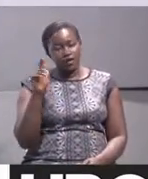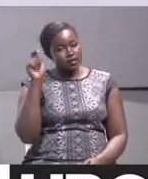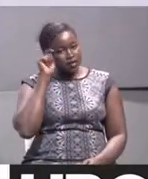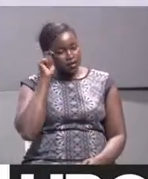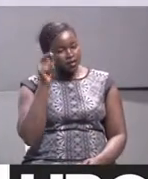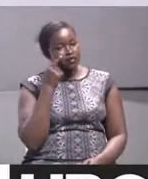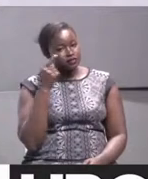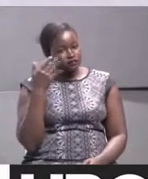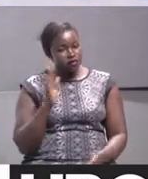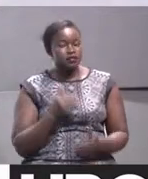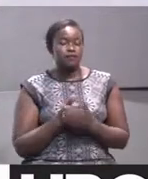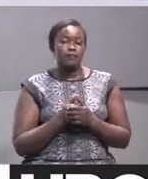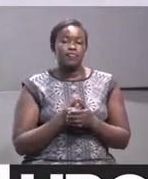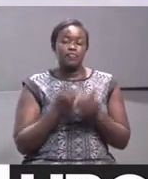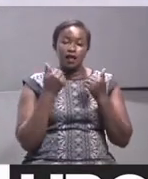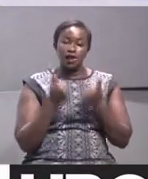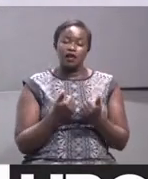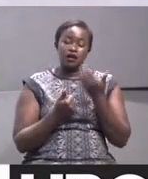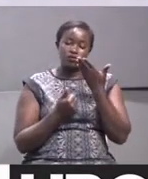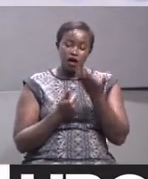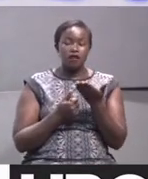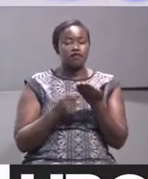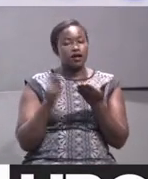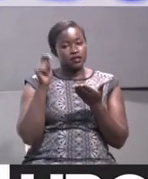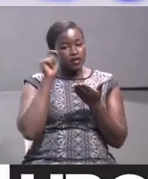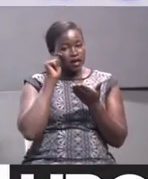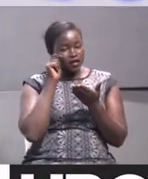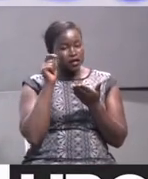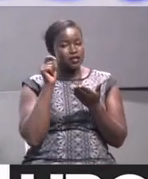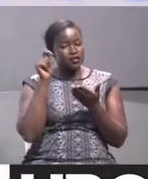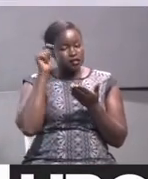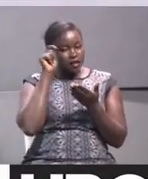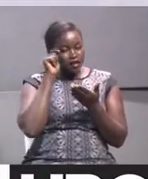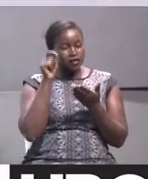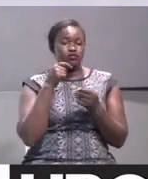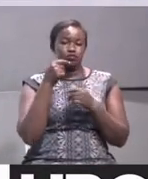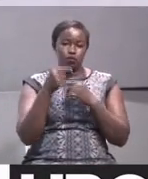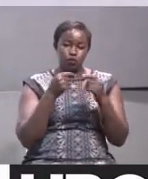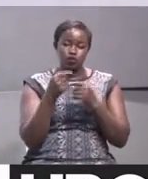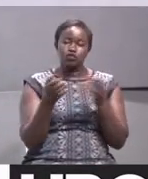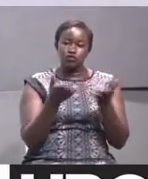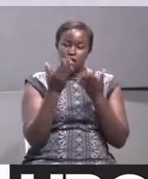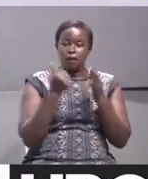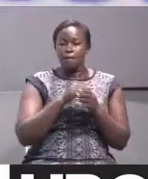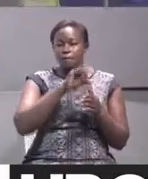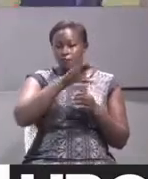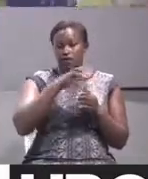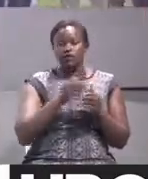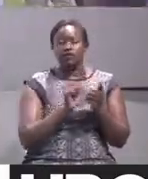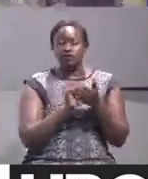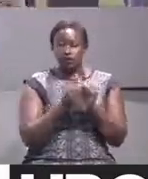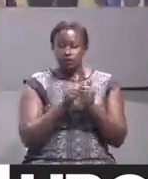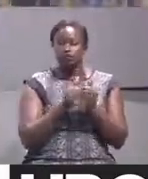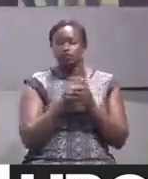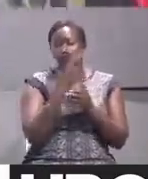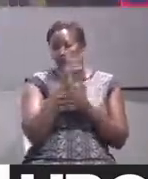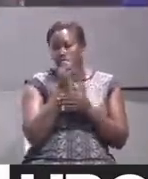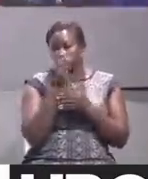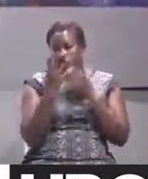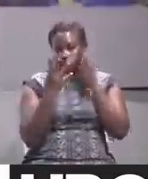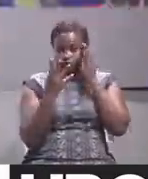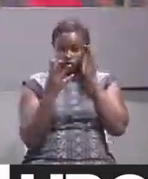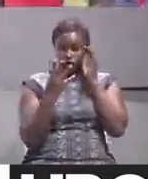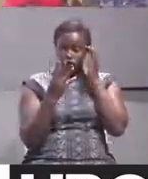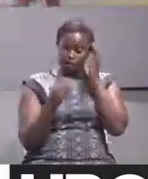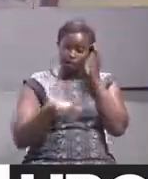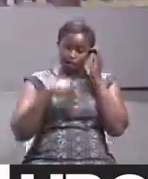now have a talent to reckon in the Masaza competition come 2024. The next final in the Magombola